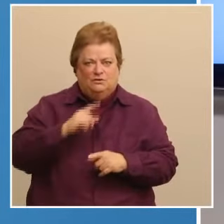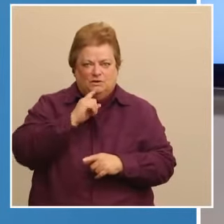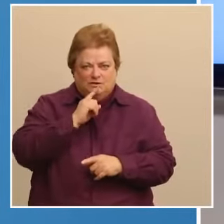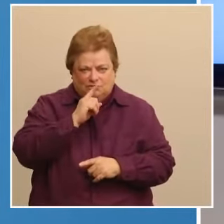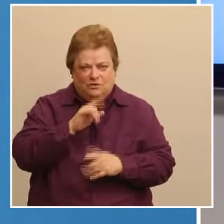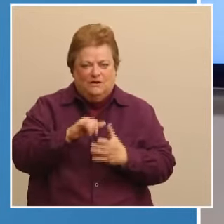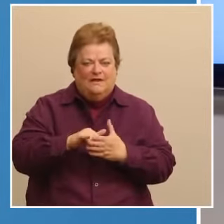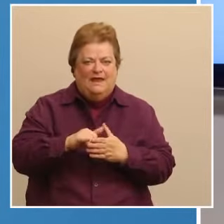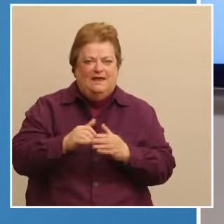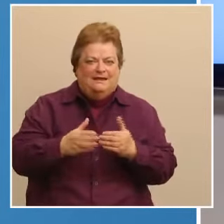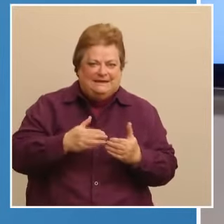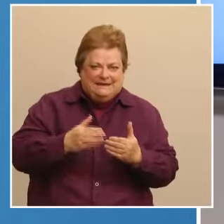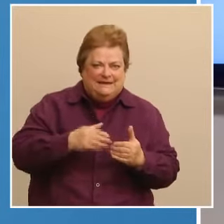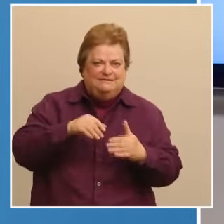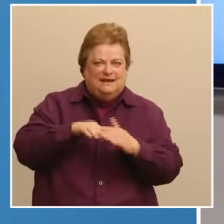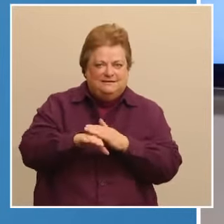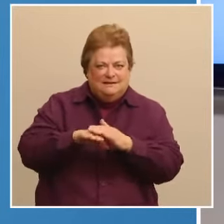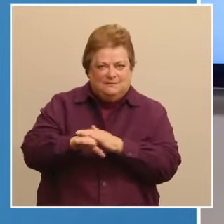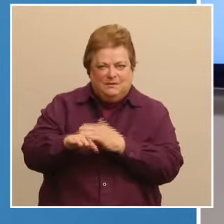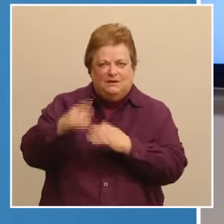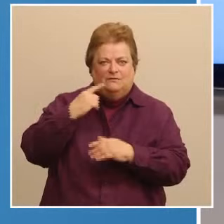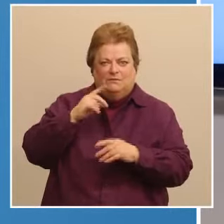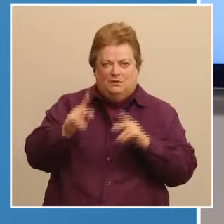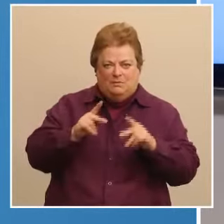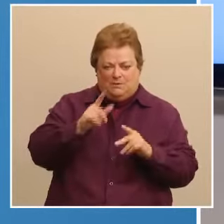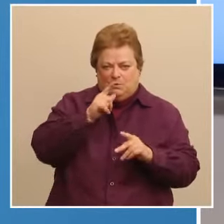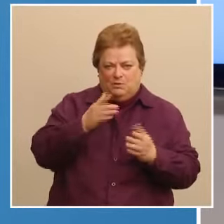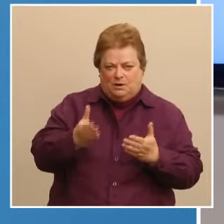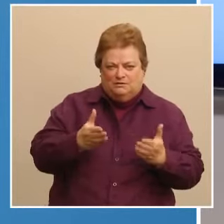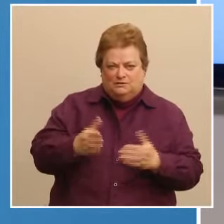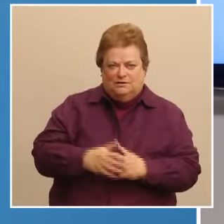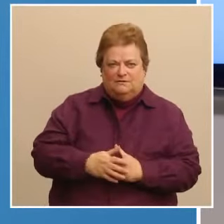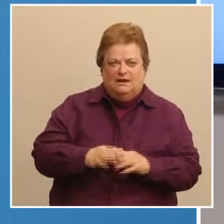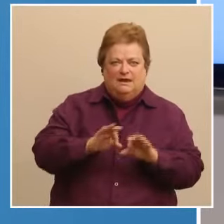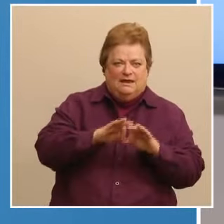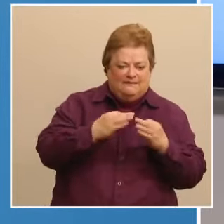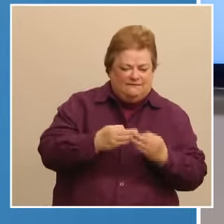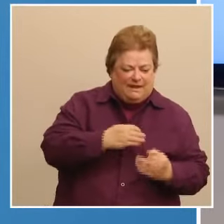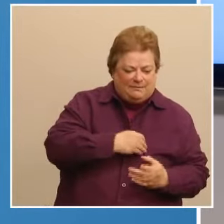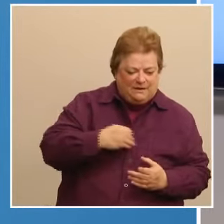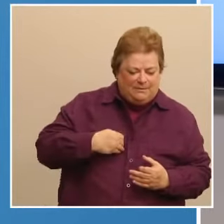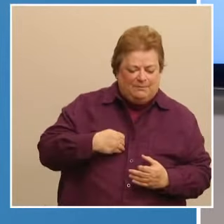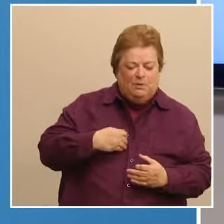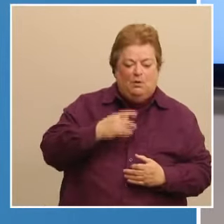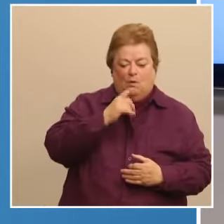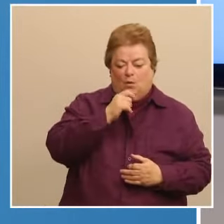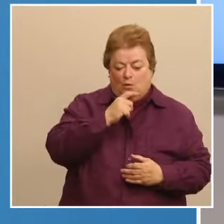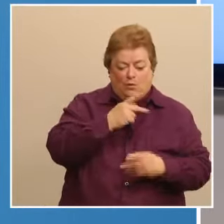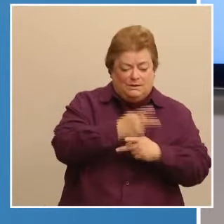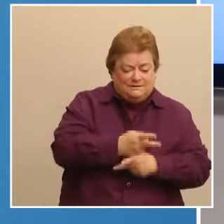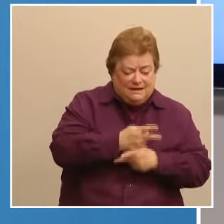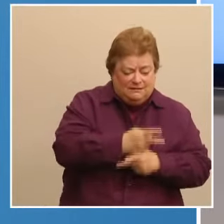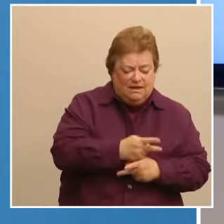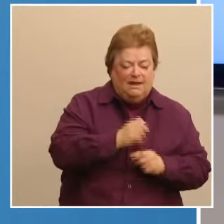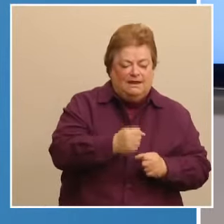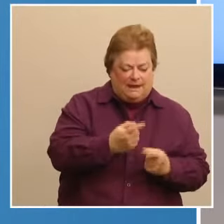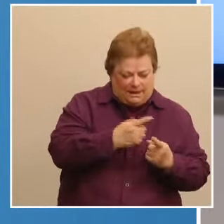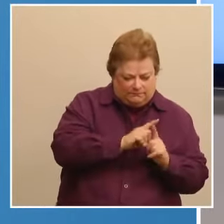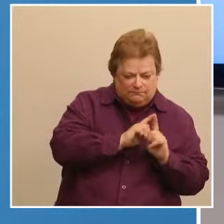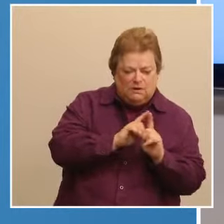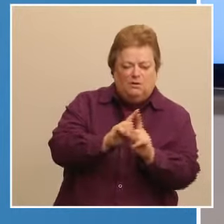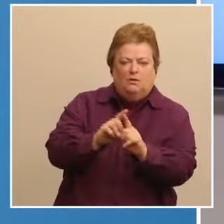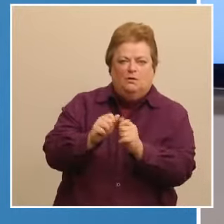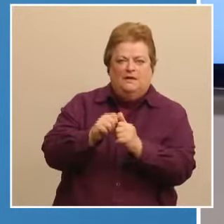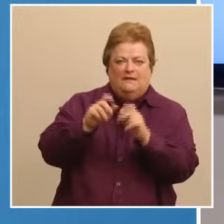and accessibility for the population being served. A family member or caregiver is welcome to accompany the person